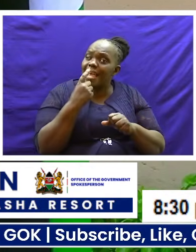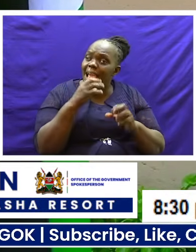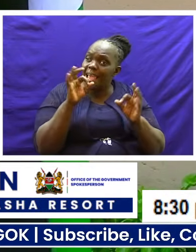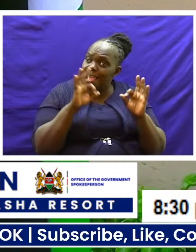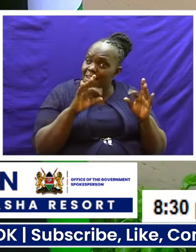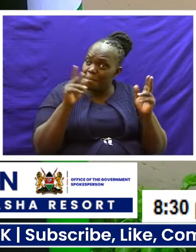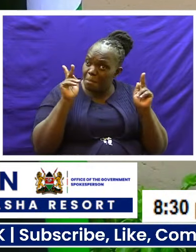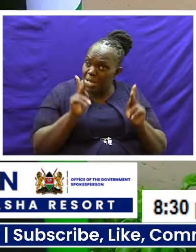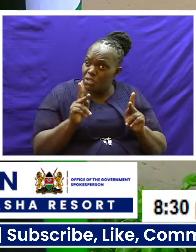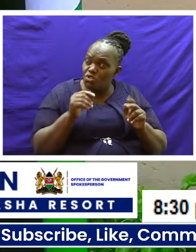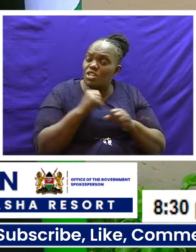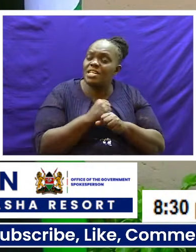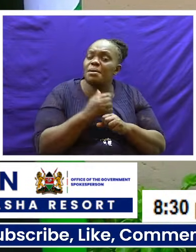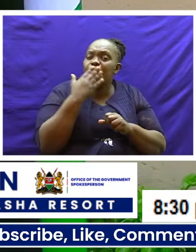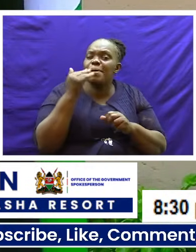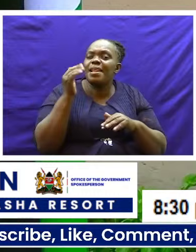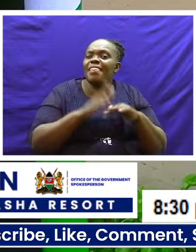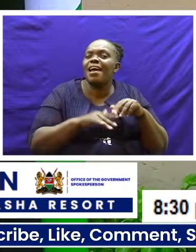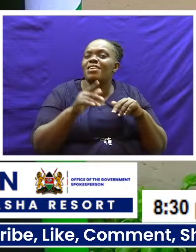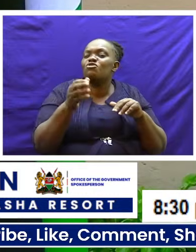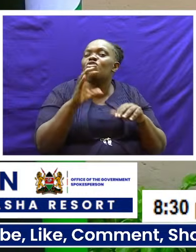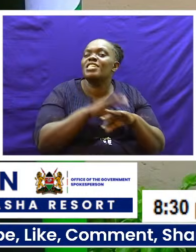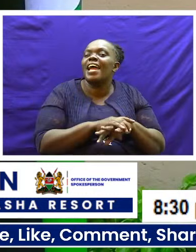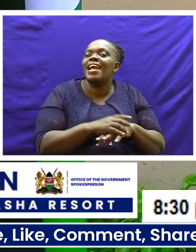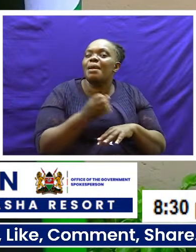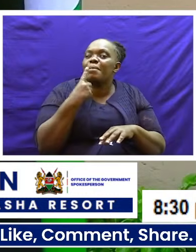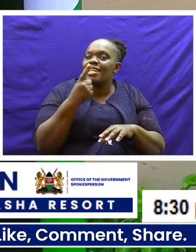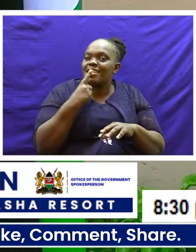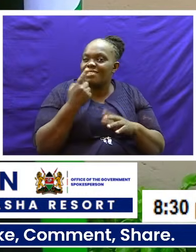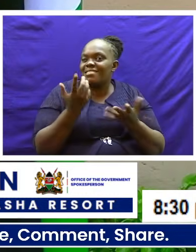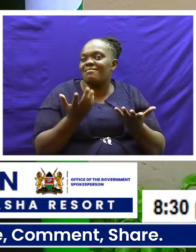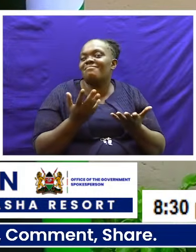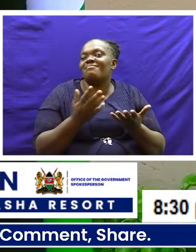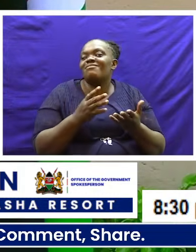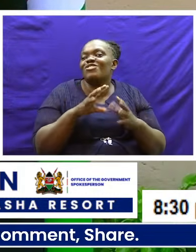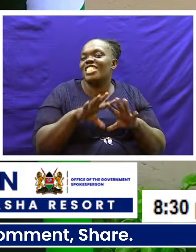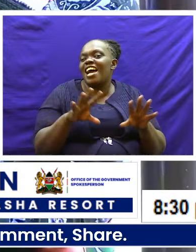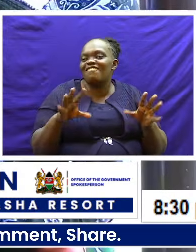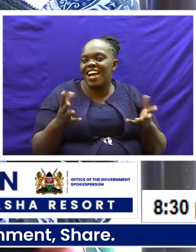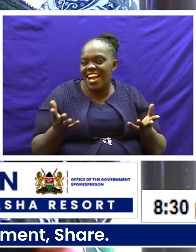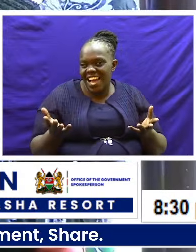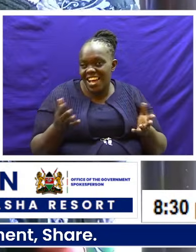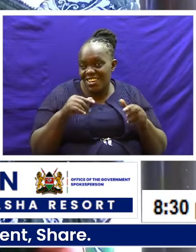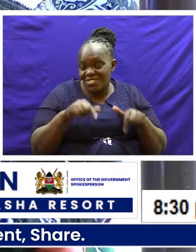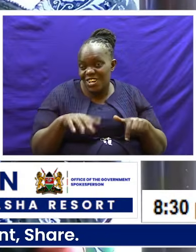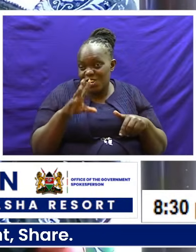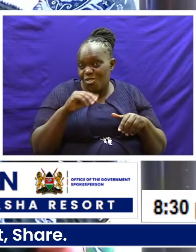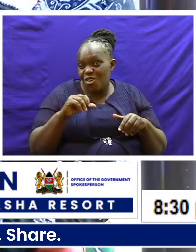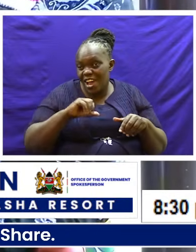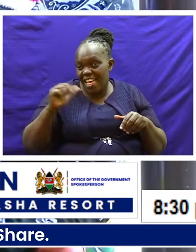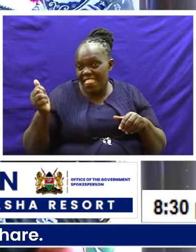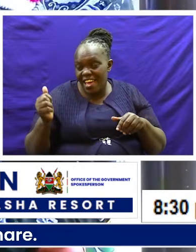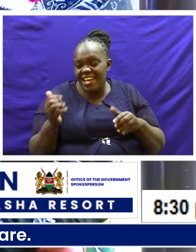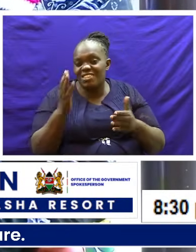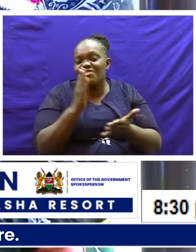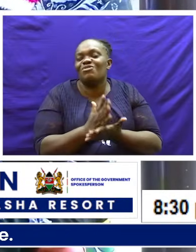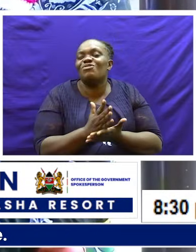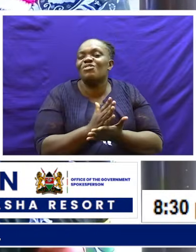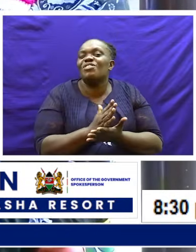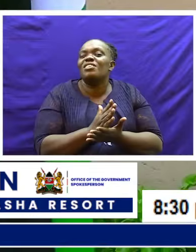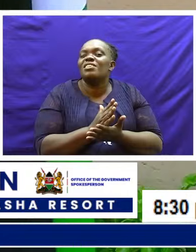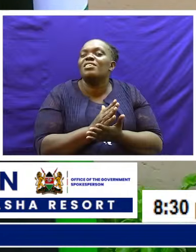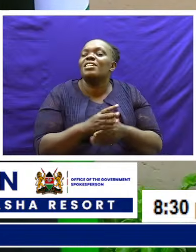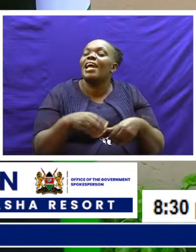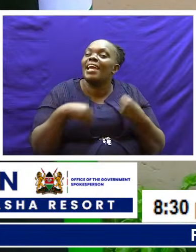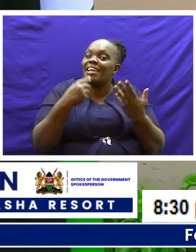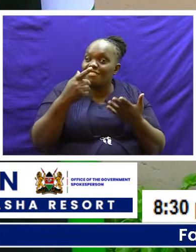else did better than you, they will take the medicine. Kwa hivyo wewe unaponyokea hapo. Yeah. Sasa wewe unaenda kwa hiyo ingine. So you have unaenda kwa hiyo ingine. We